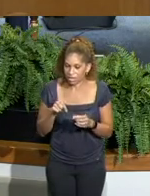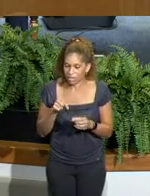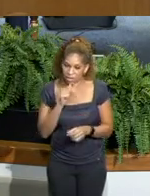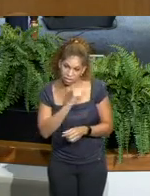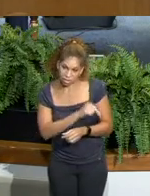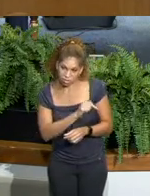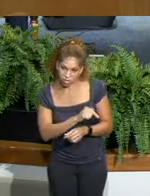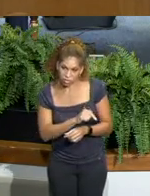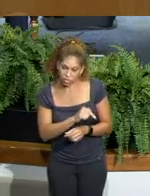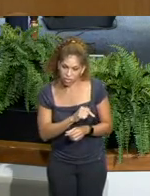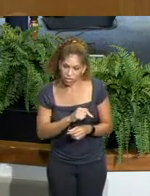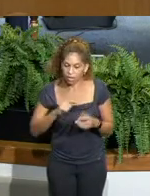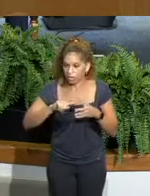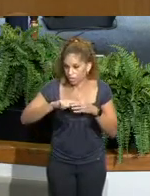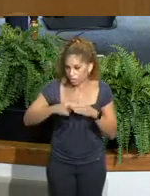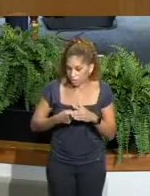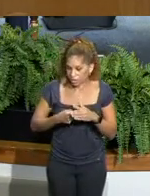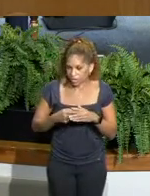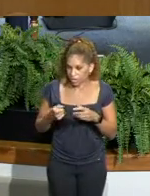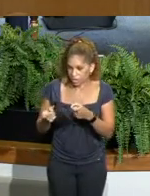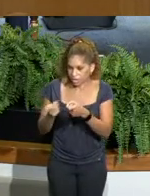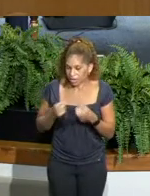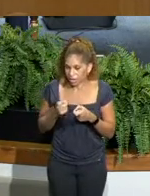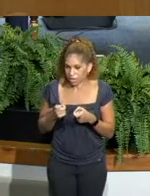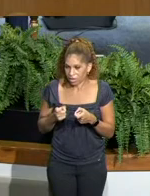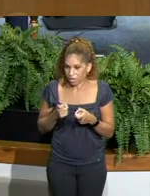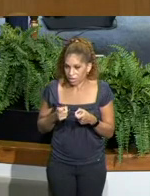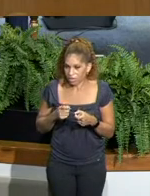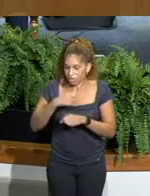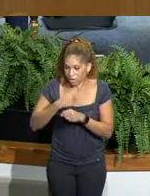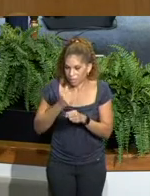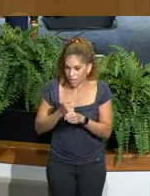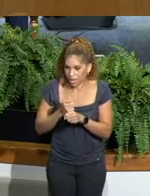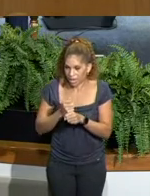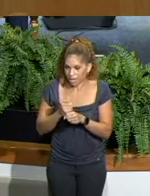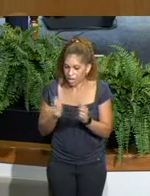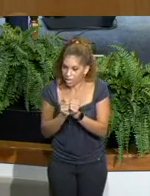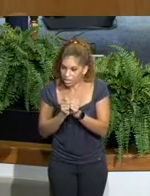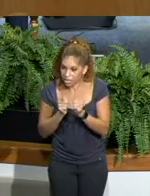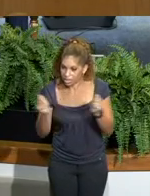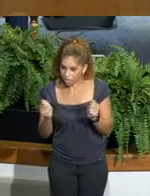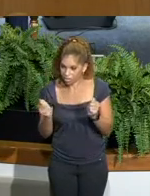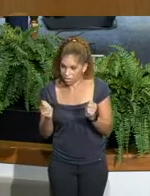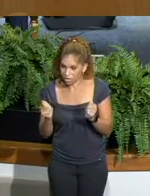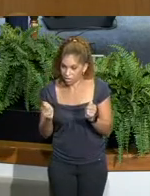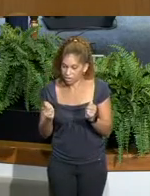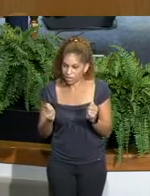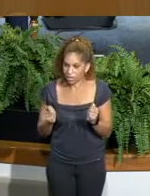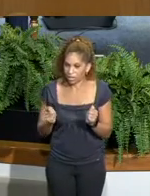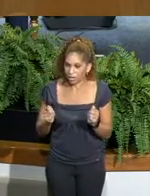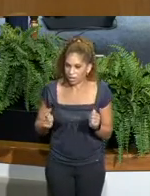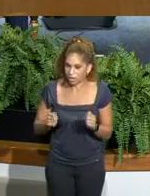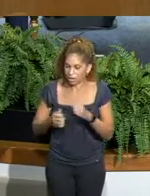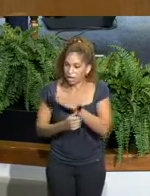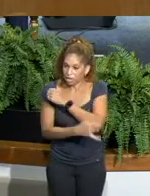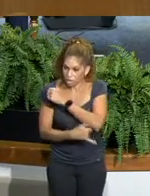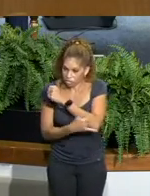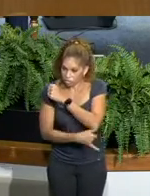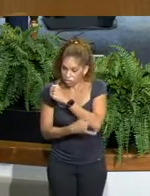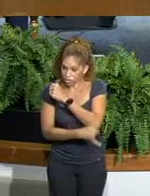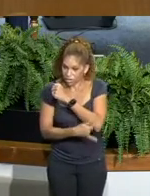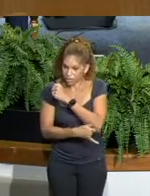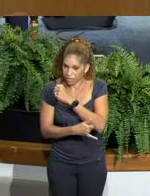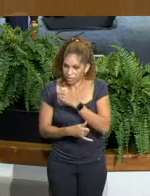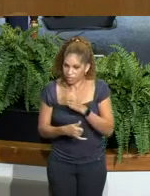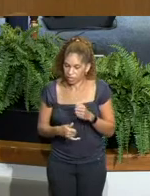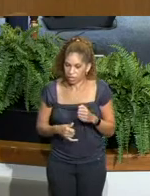Southern aristocracy began immediately to engineer a segregated society. So segregated society and division